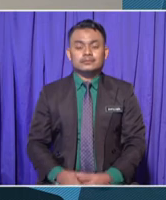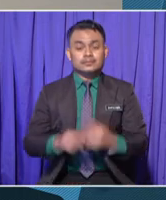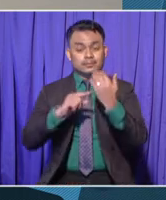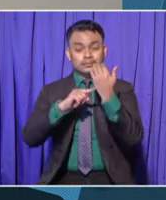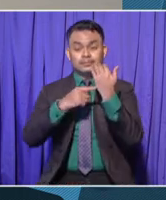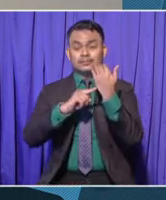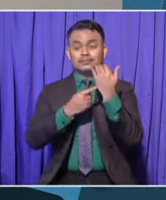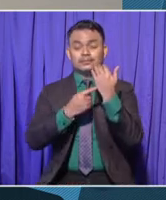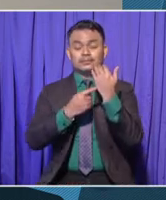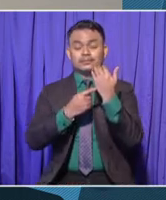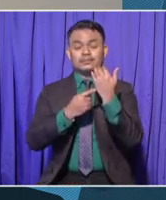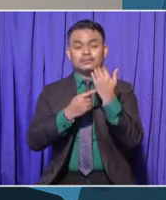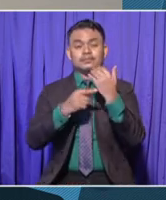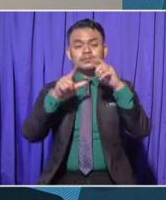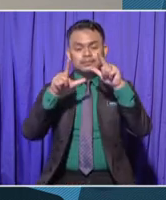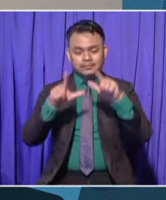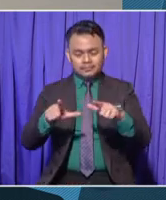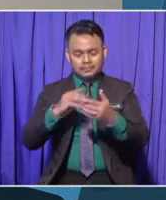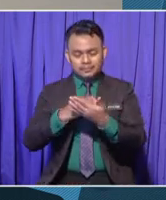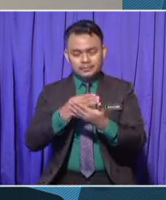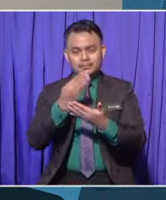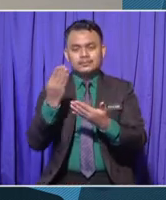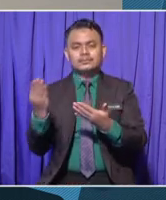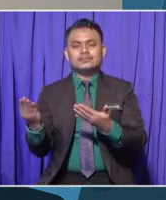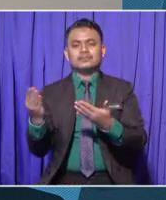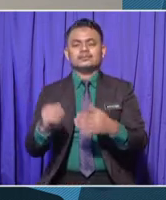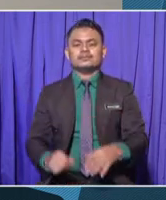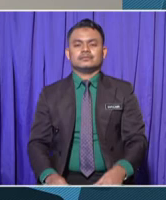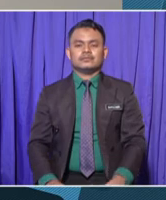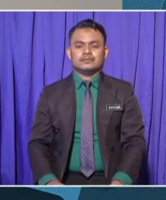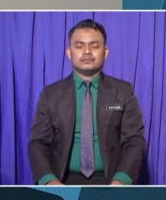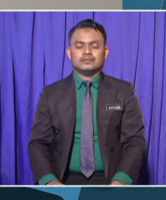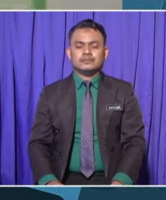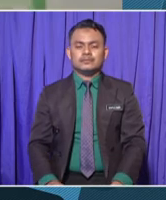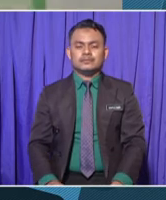Firstly, we put an object on the table.